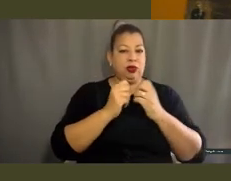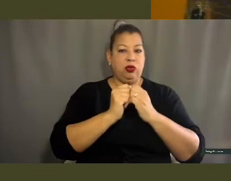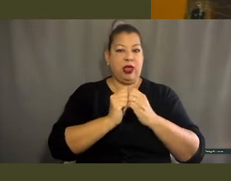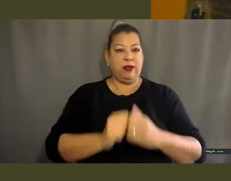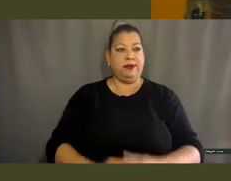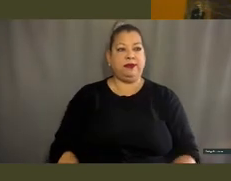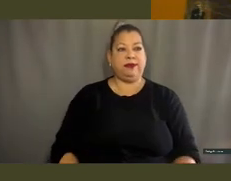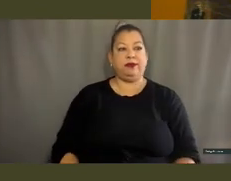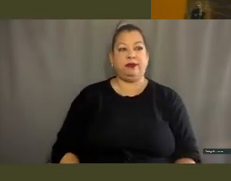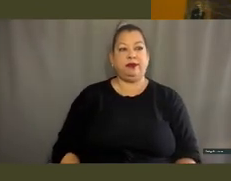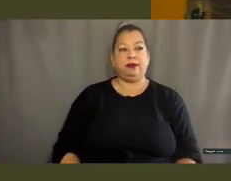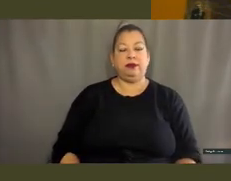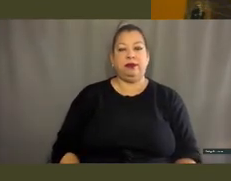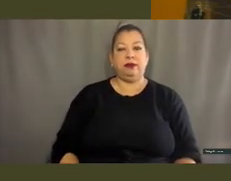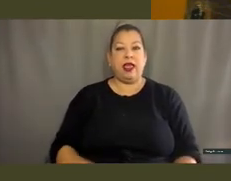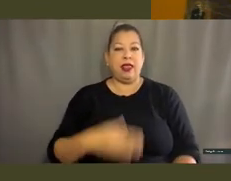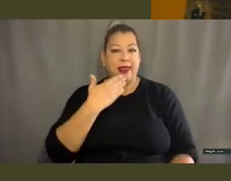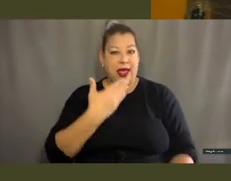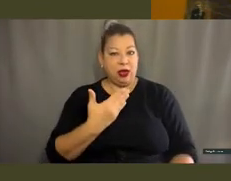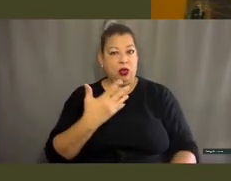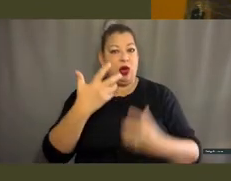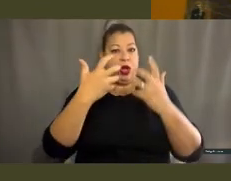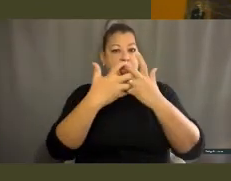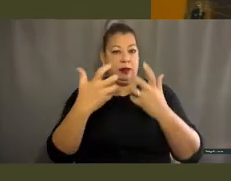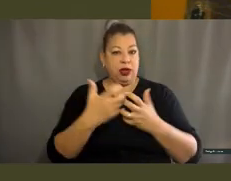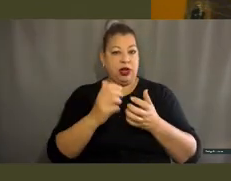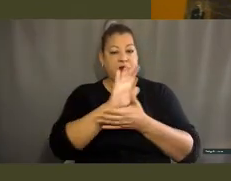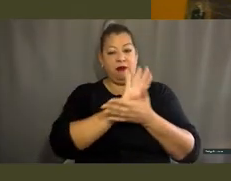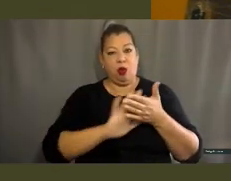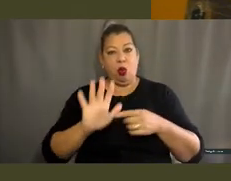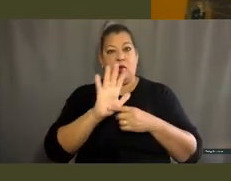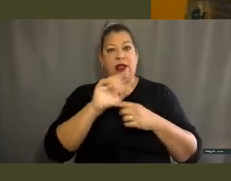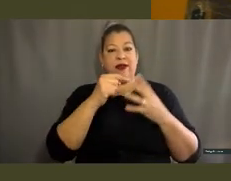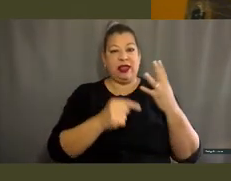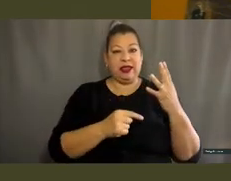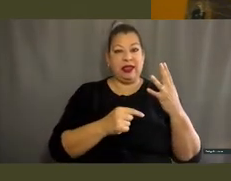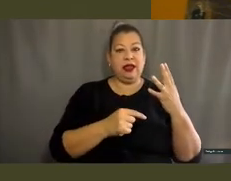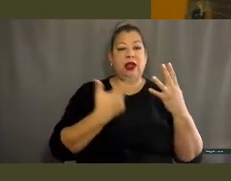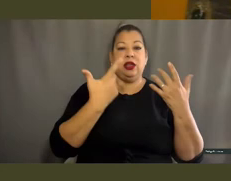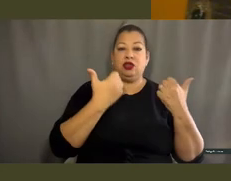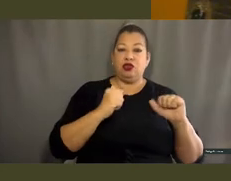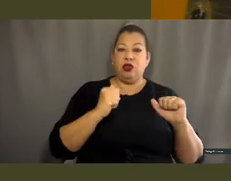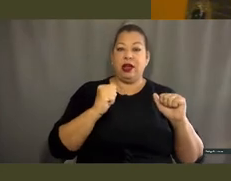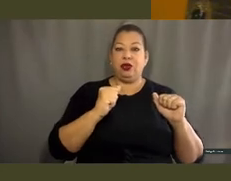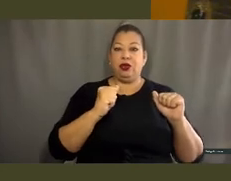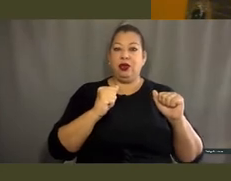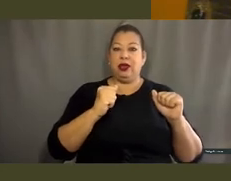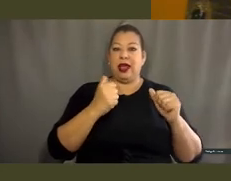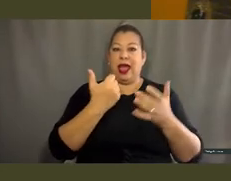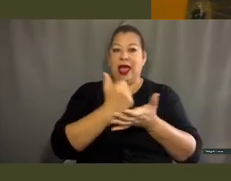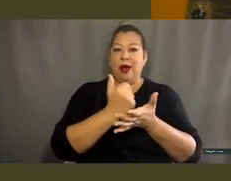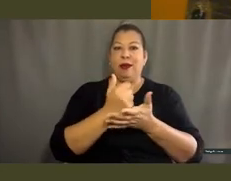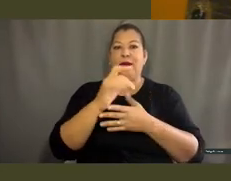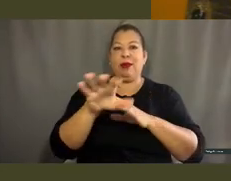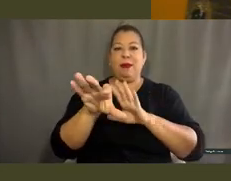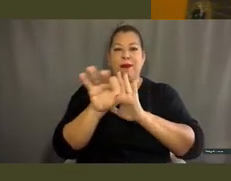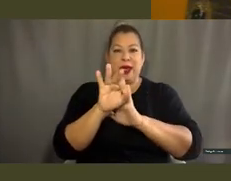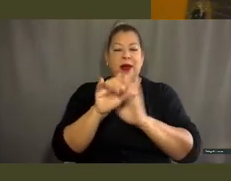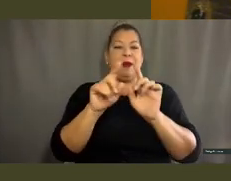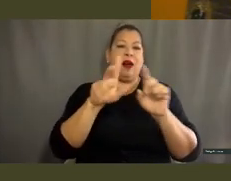Thank you. Yes, it is a combination of all those things. We were trying to put people on the spot to make them choose. But yes, of course,